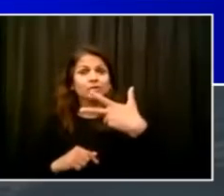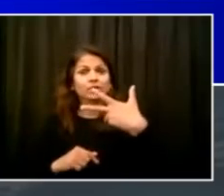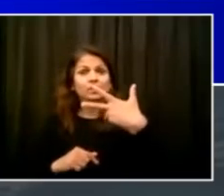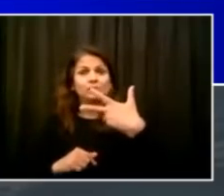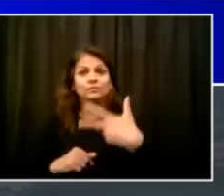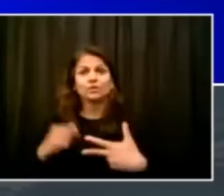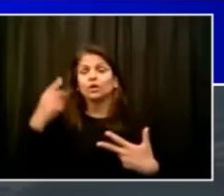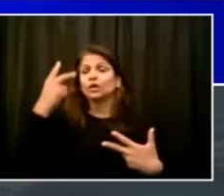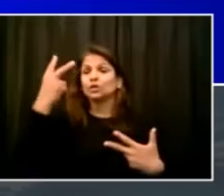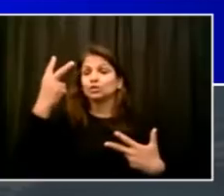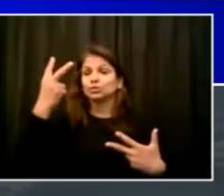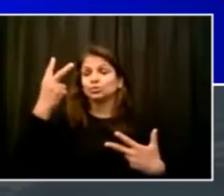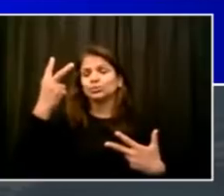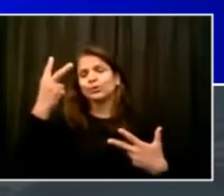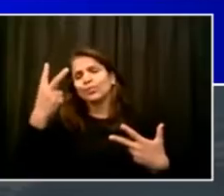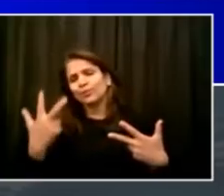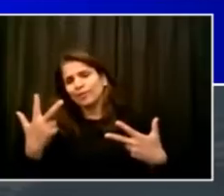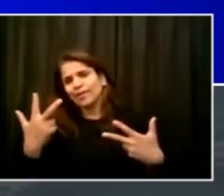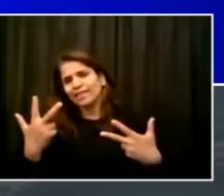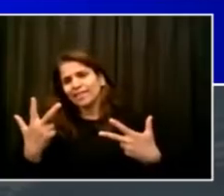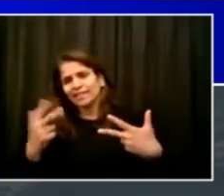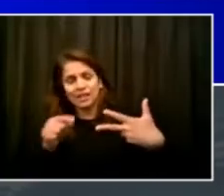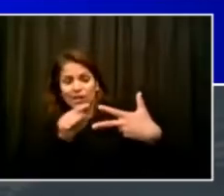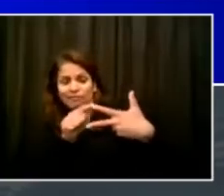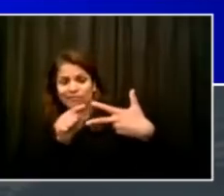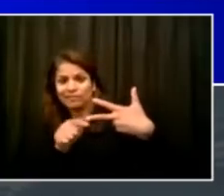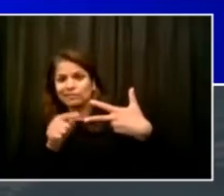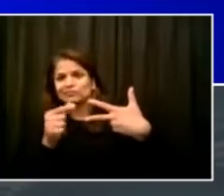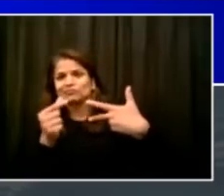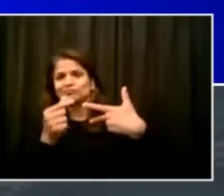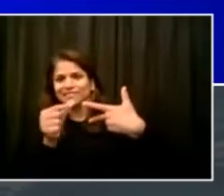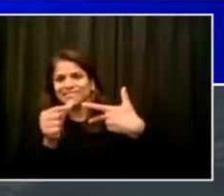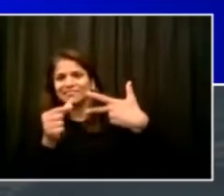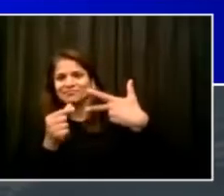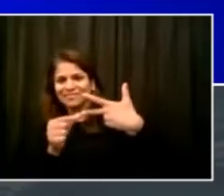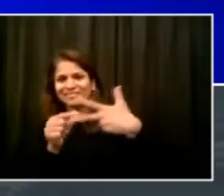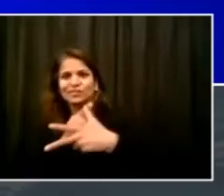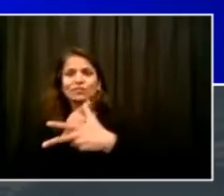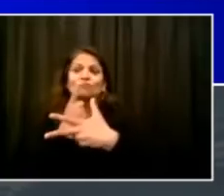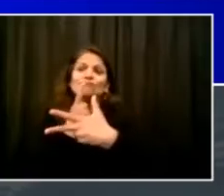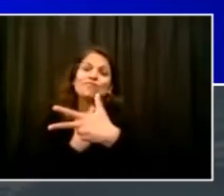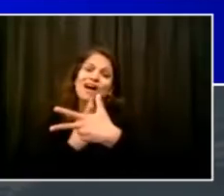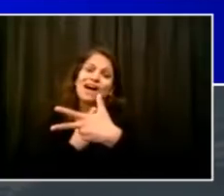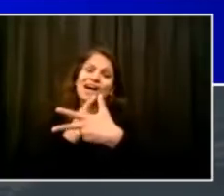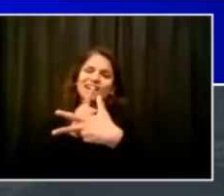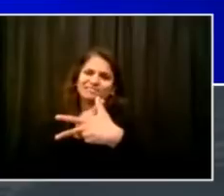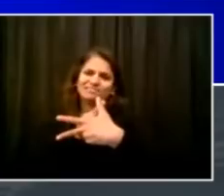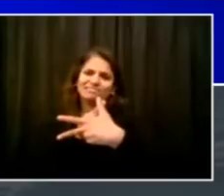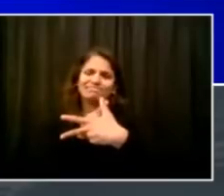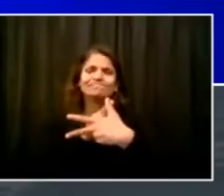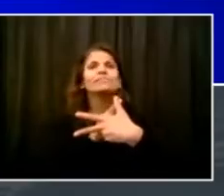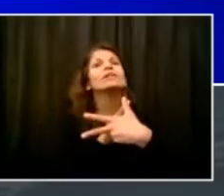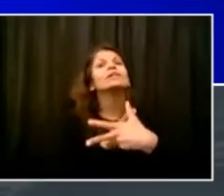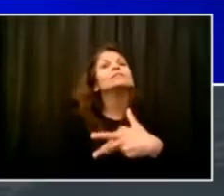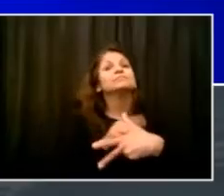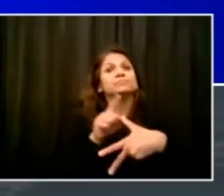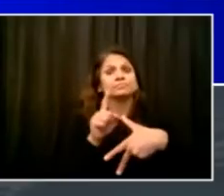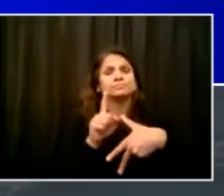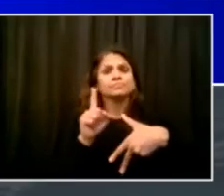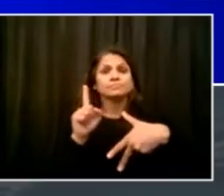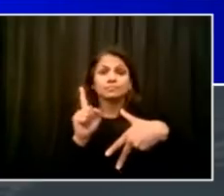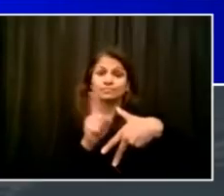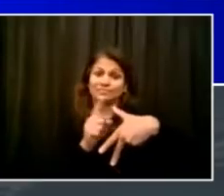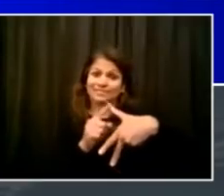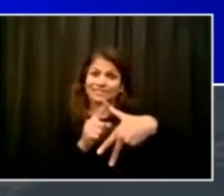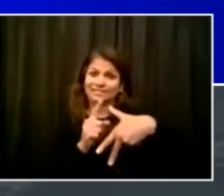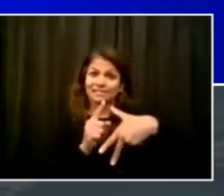wrong direction is just by a little. So it's a good day. We want to have great days, though. What do we have? Well, indicator 1, daily number of people admitted